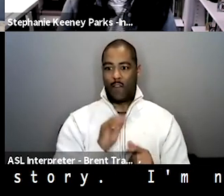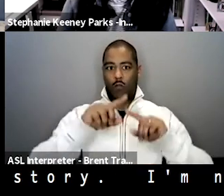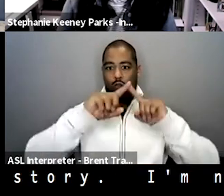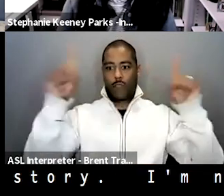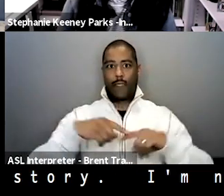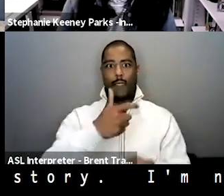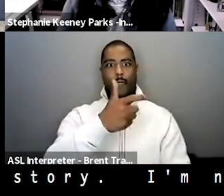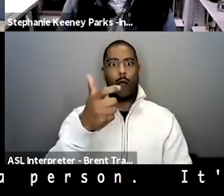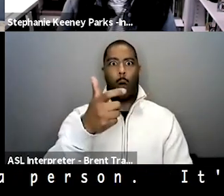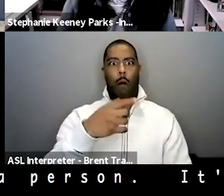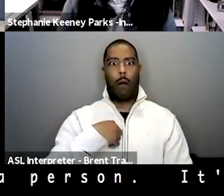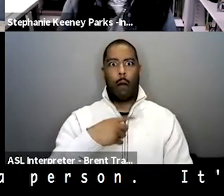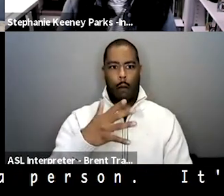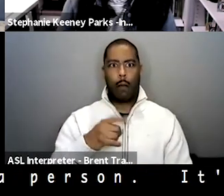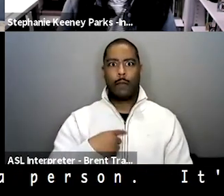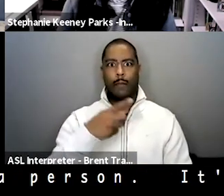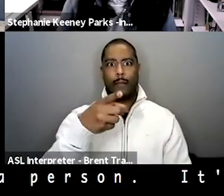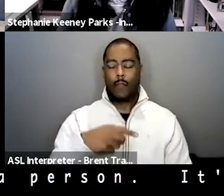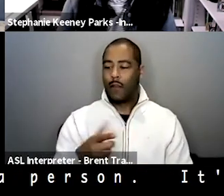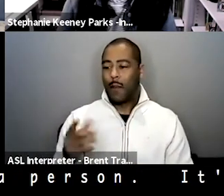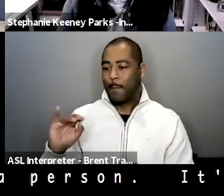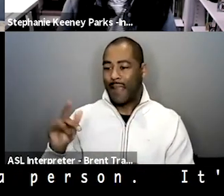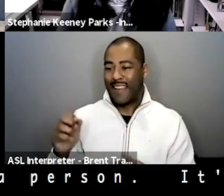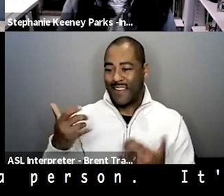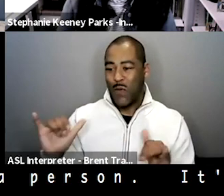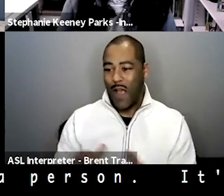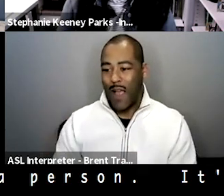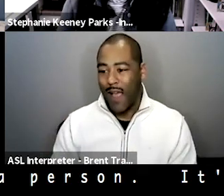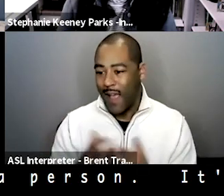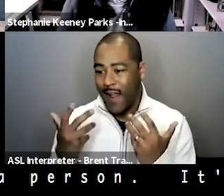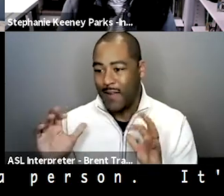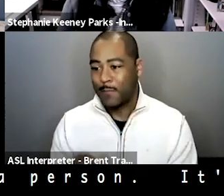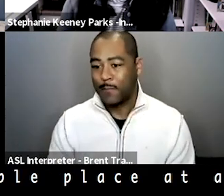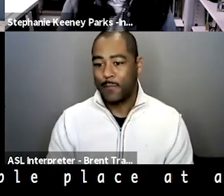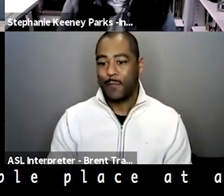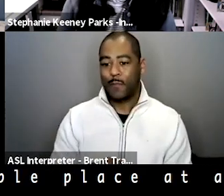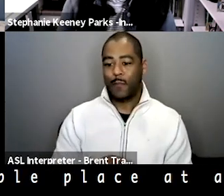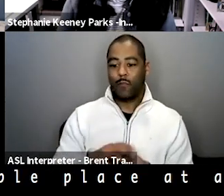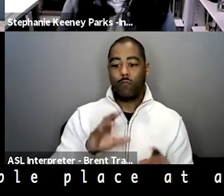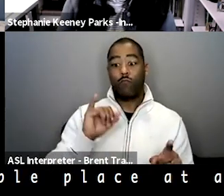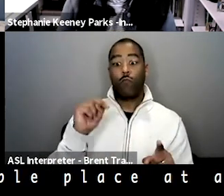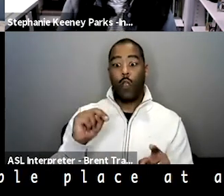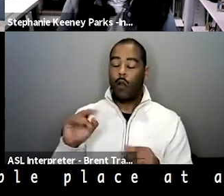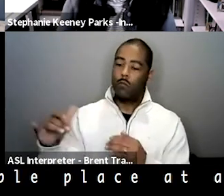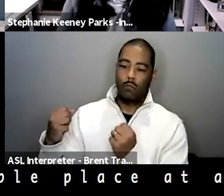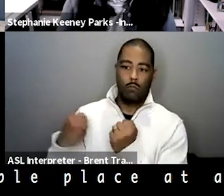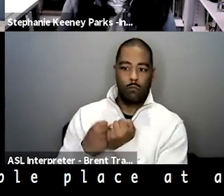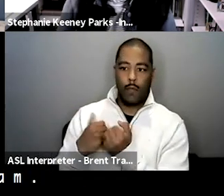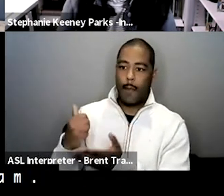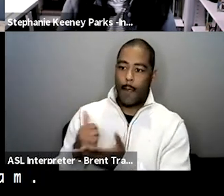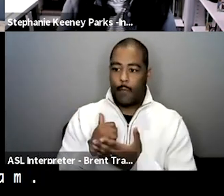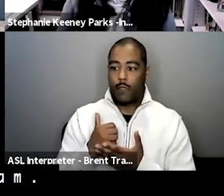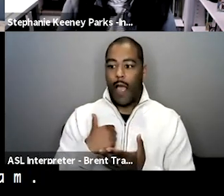and I think it helped tell the story. But I'm not an on-camera person. It's not my comfortable place at all.